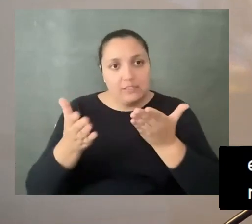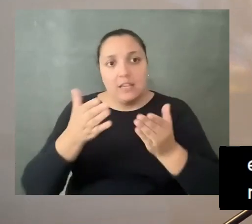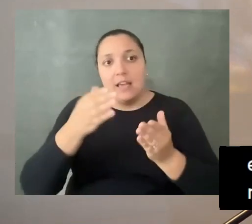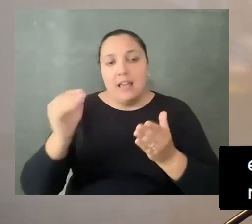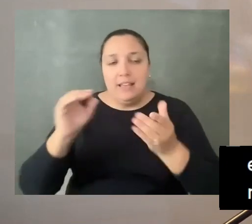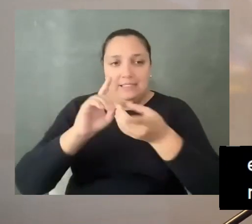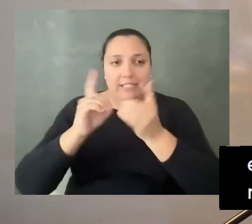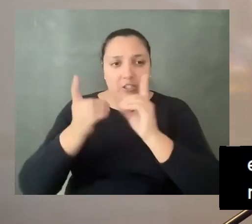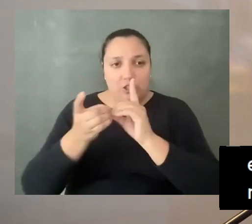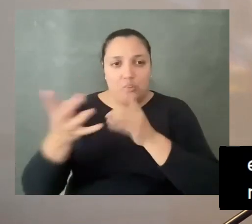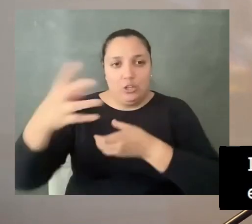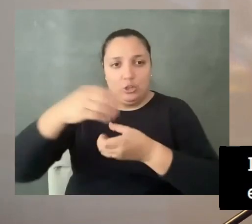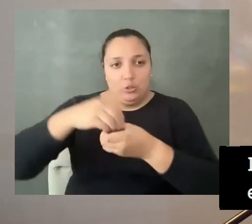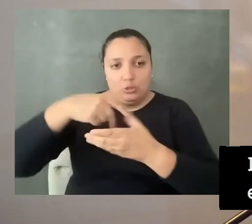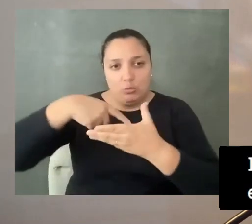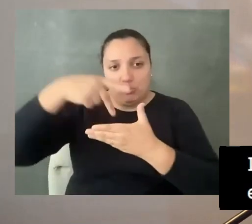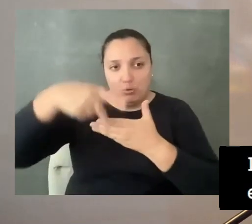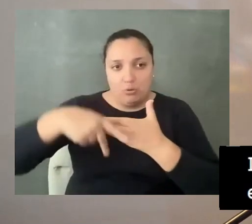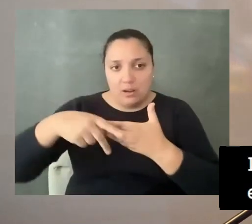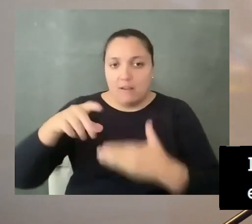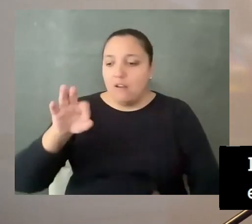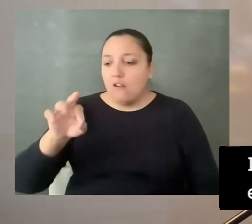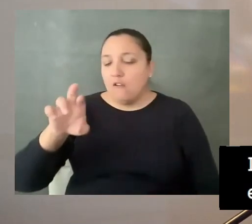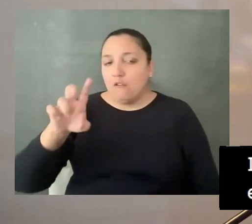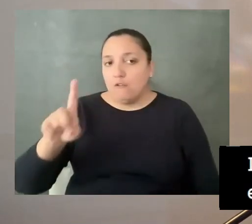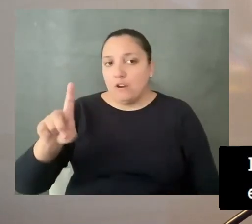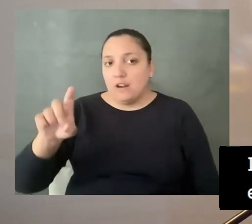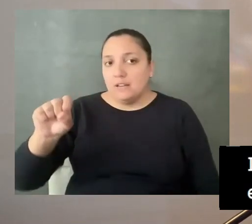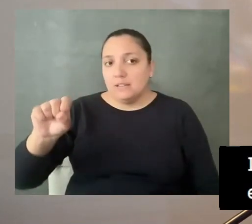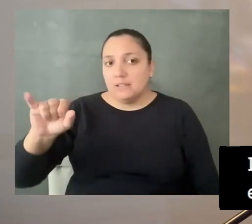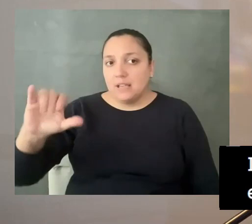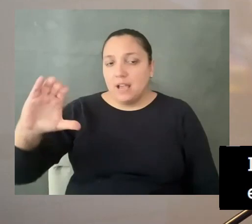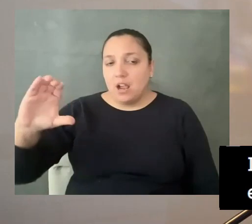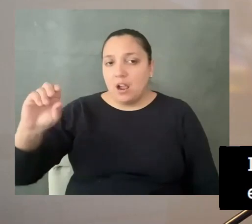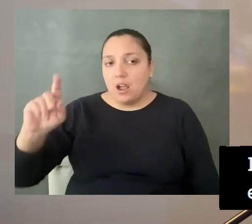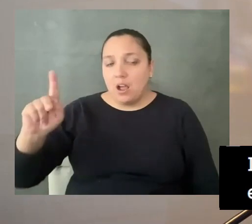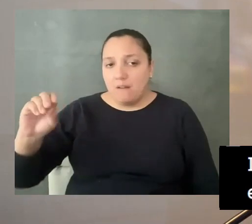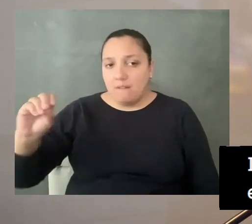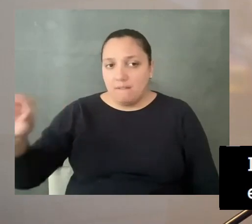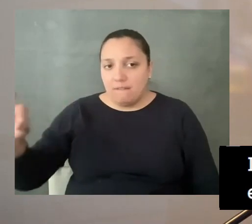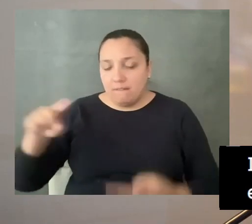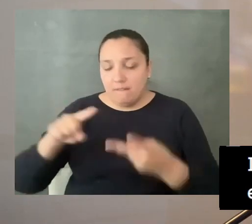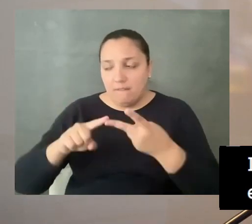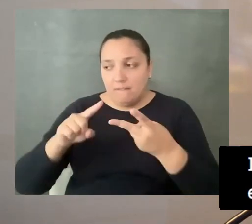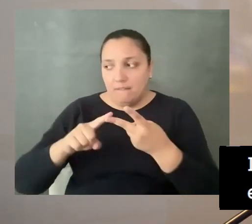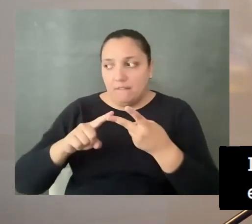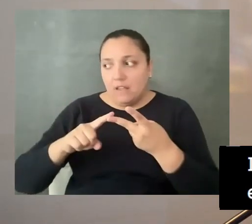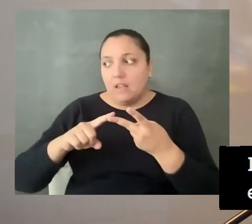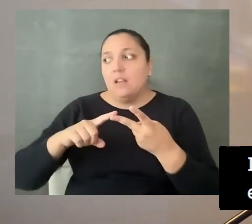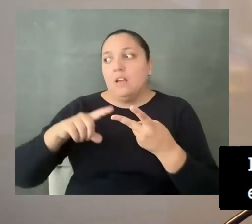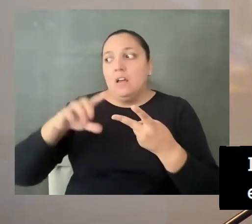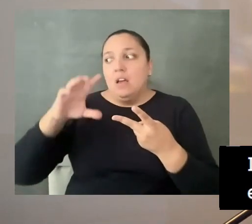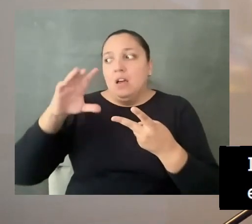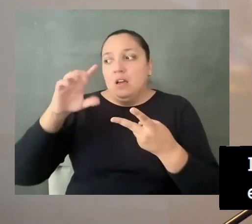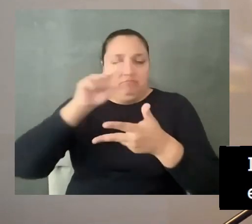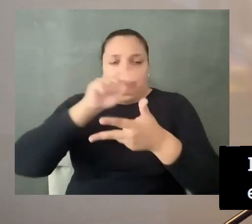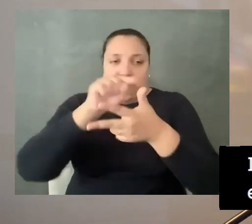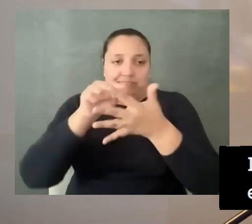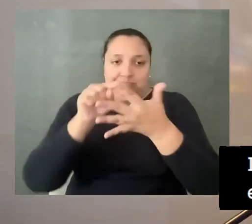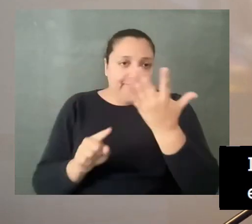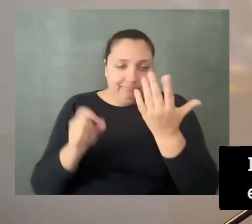We have Brett Sykoff, Megan McDermott, and David Reed. I believe I've seen all of you here